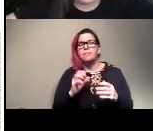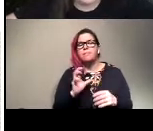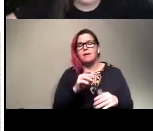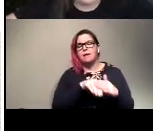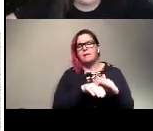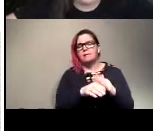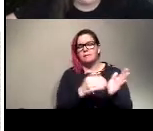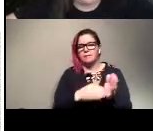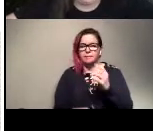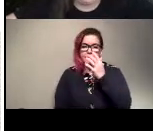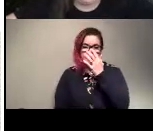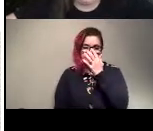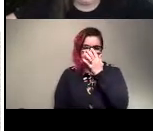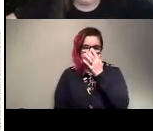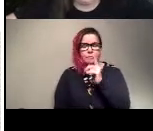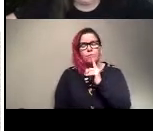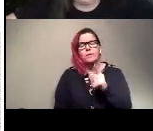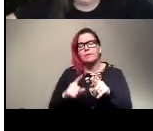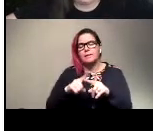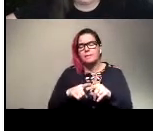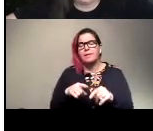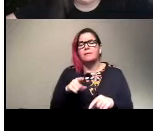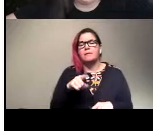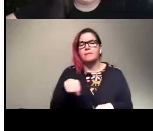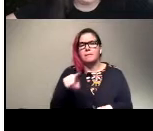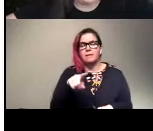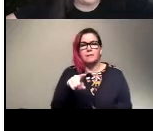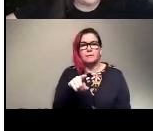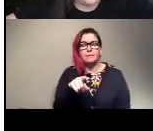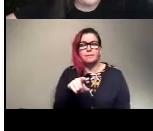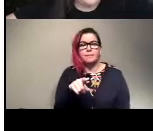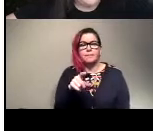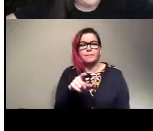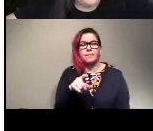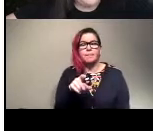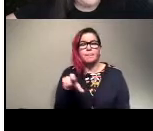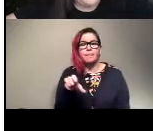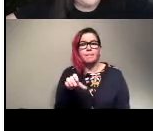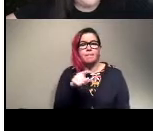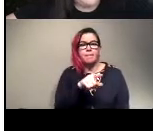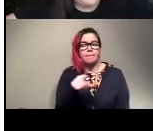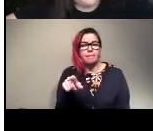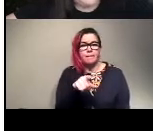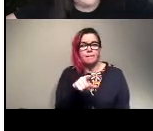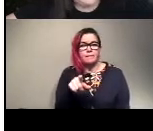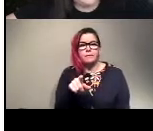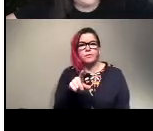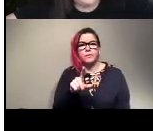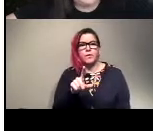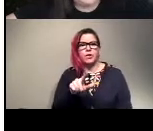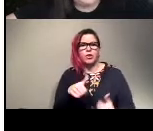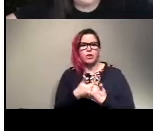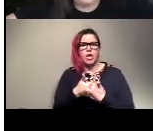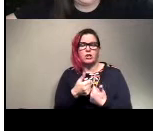it can be really dependent. And actually, when we do these assays, that's a great question, because when we do these assays where you're challenging these two